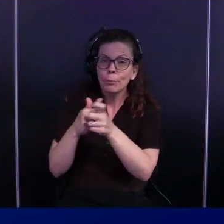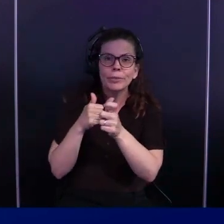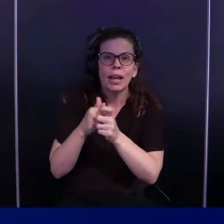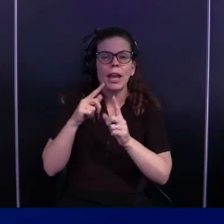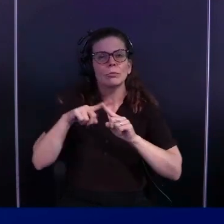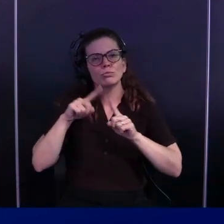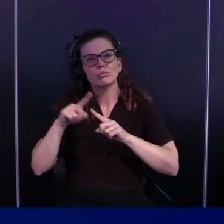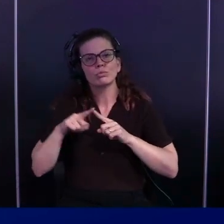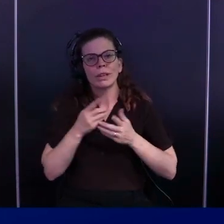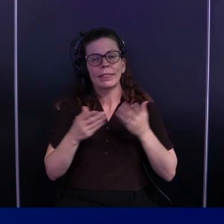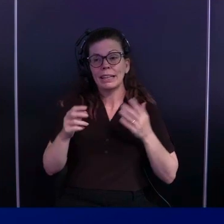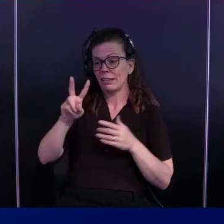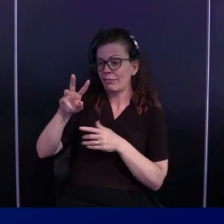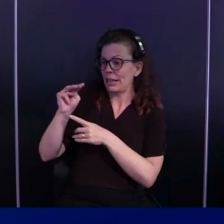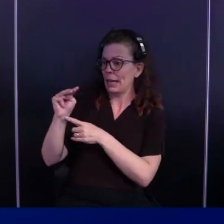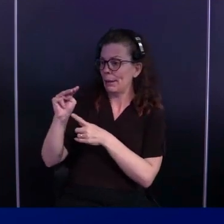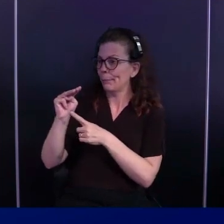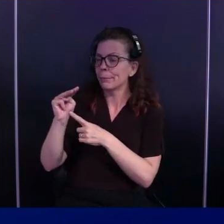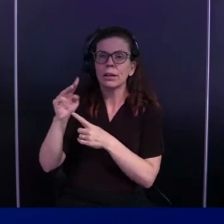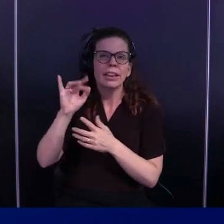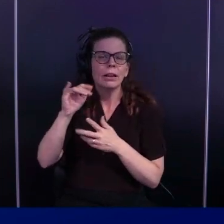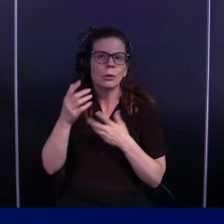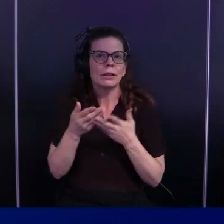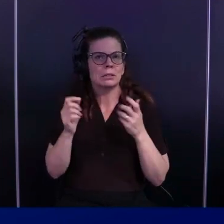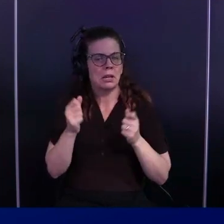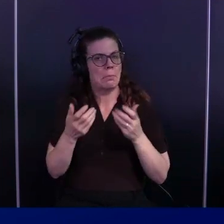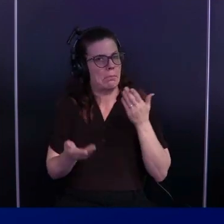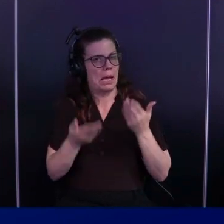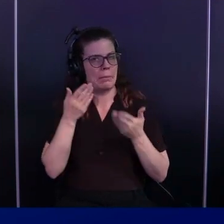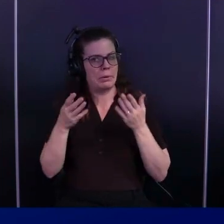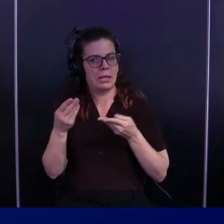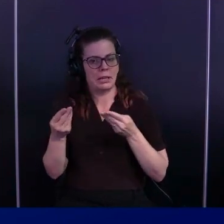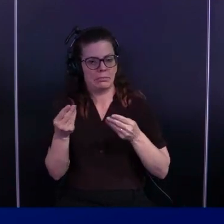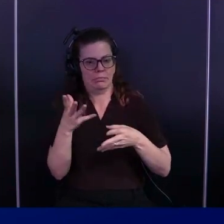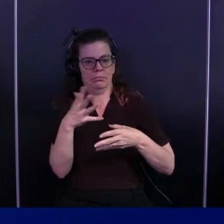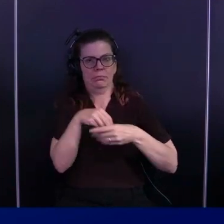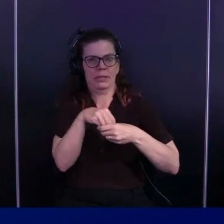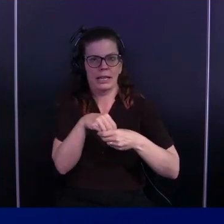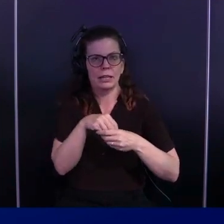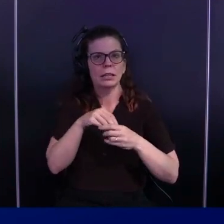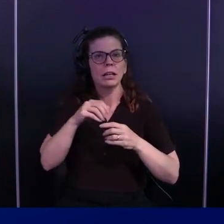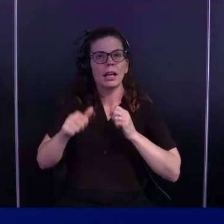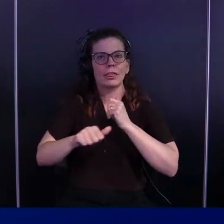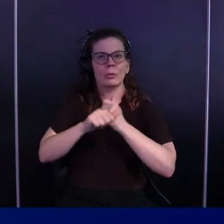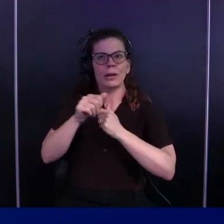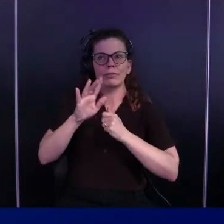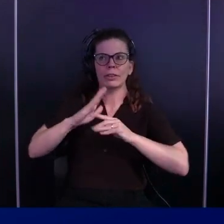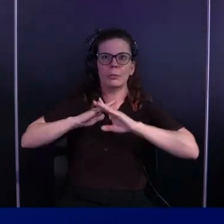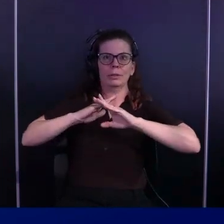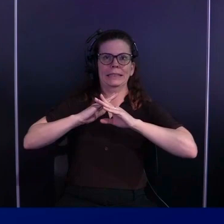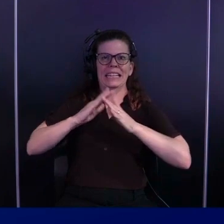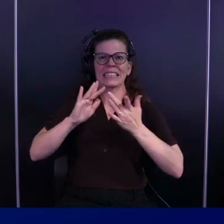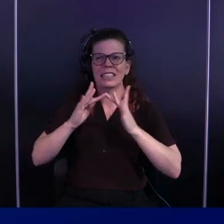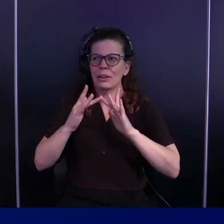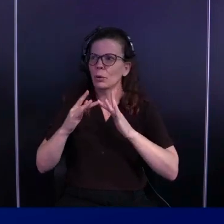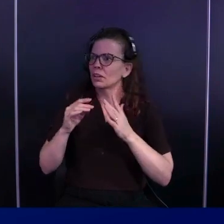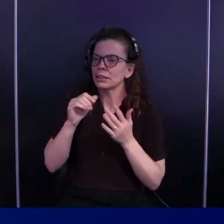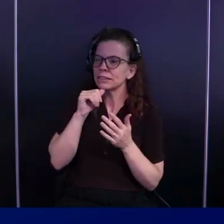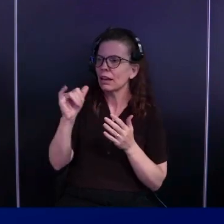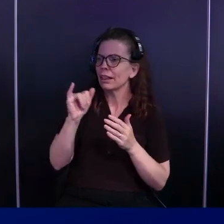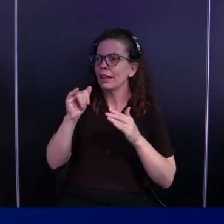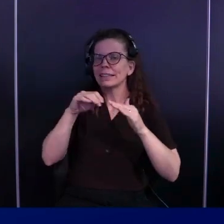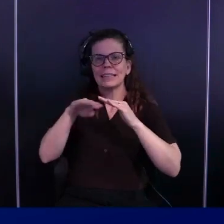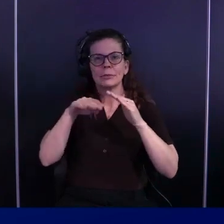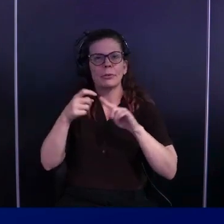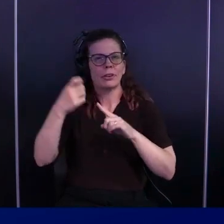of things out of these VMs. These things can potentially introduce threats into their protected networks, even though they're not kind of accessible from